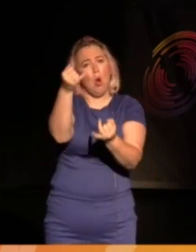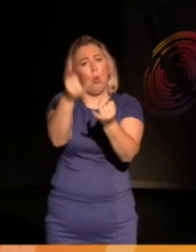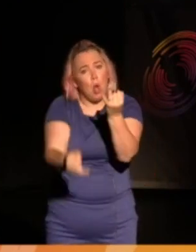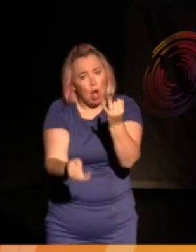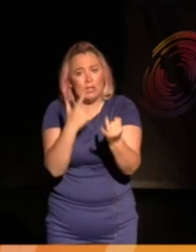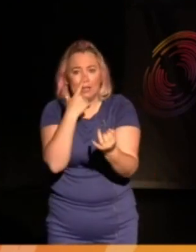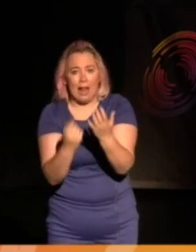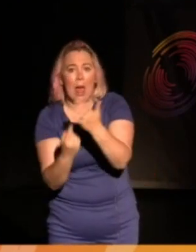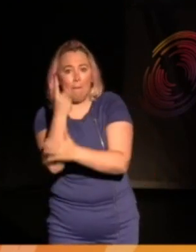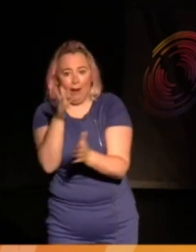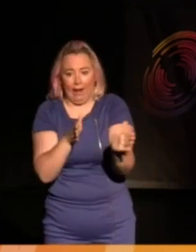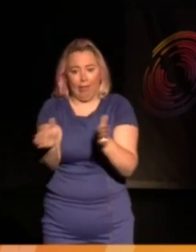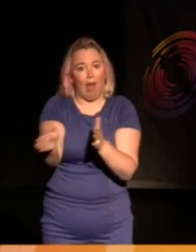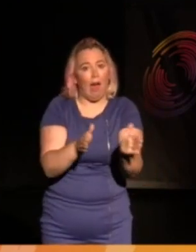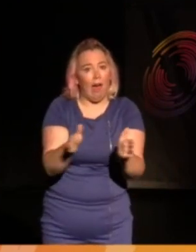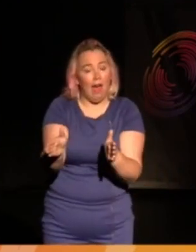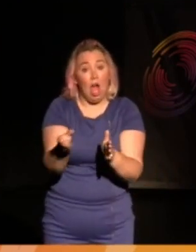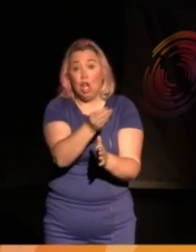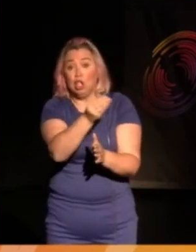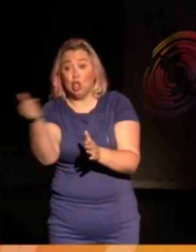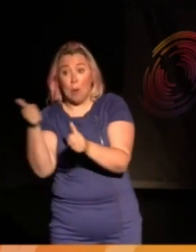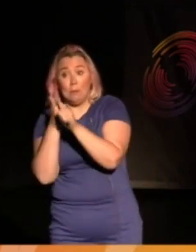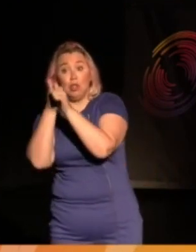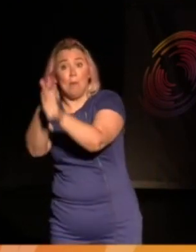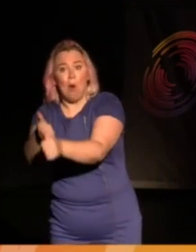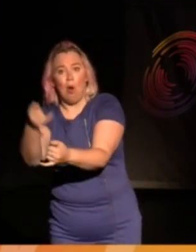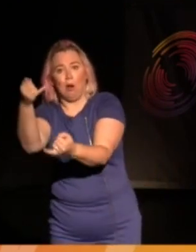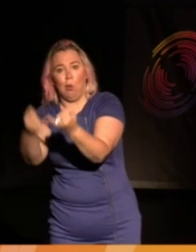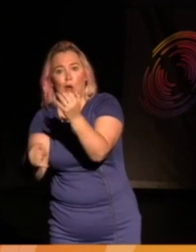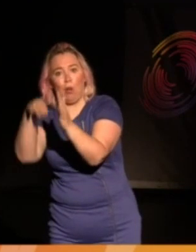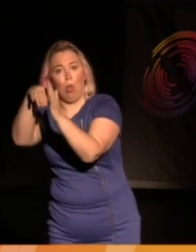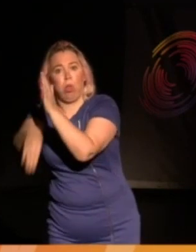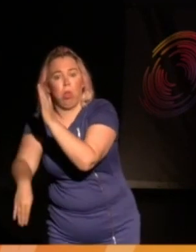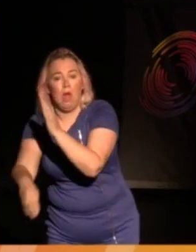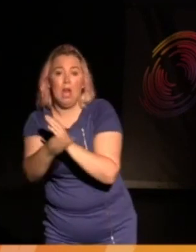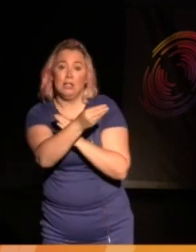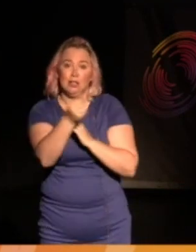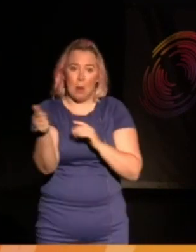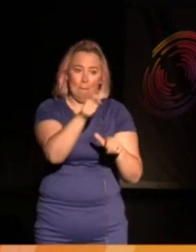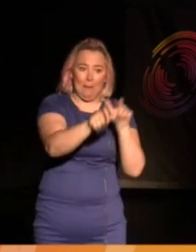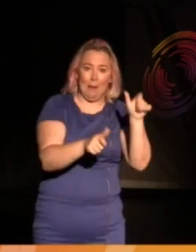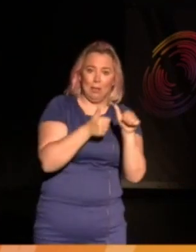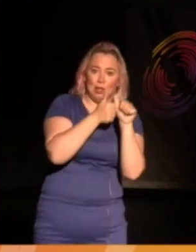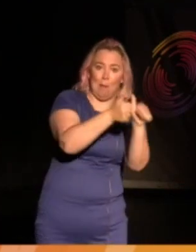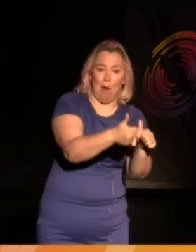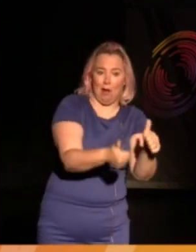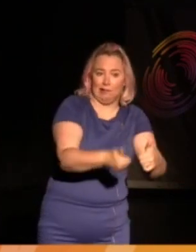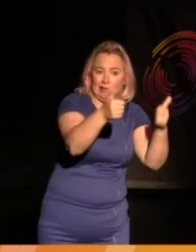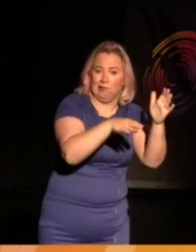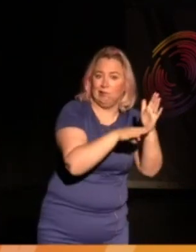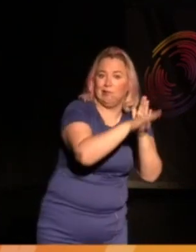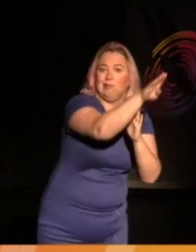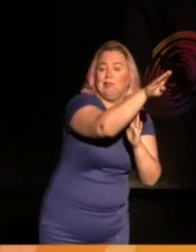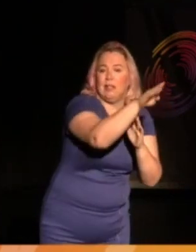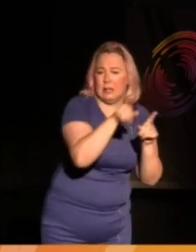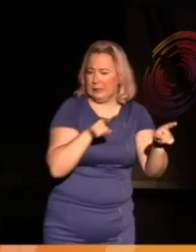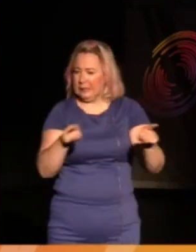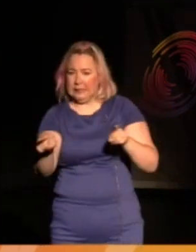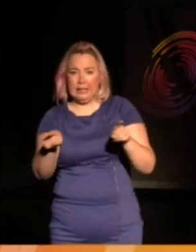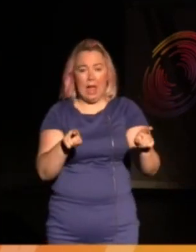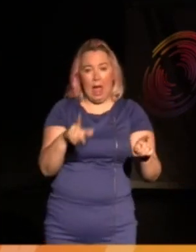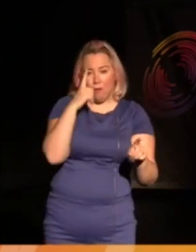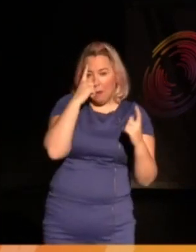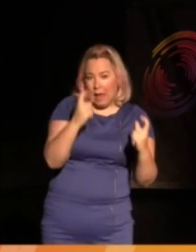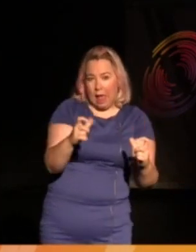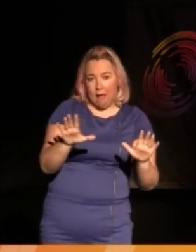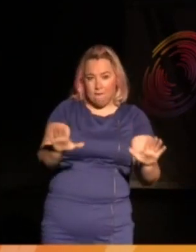possible too, and there are people actively working towards it. So we have to be strategic and engaged, always mindful of the